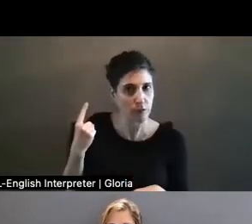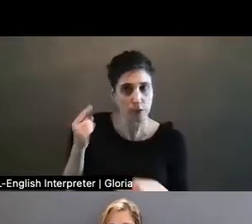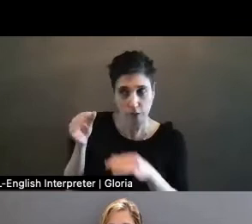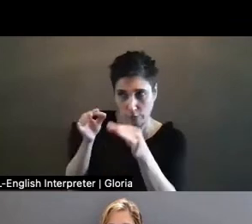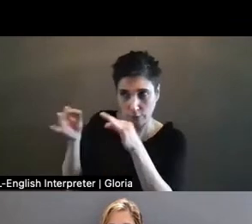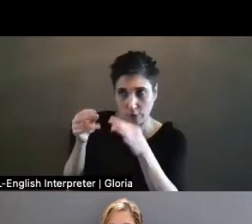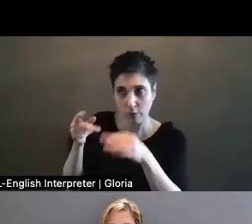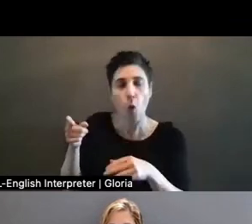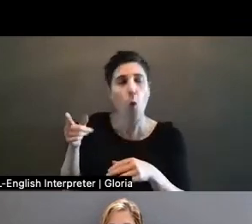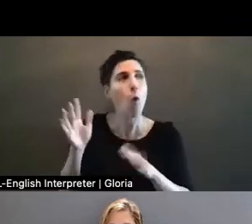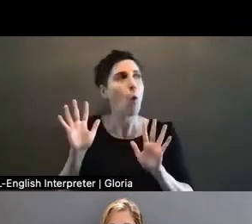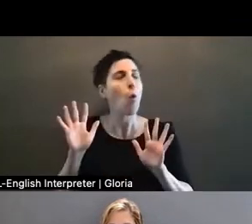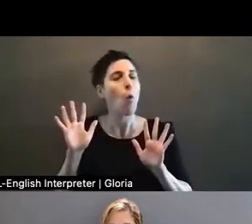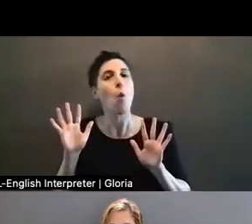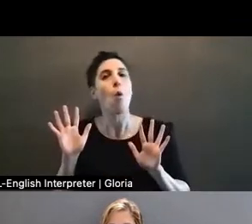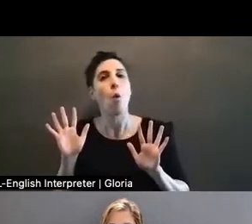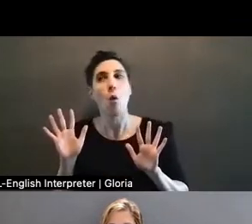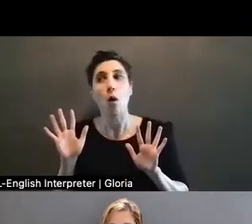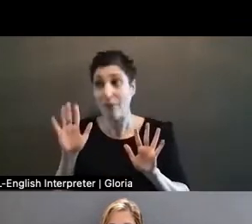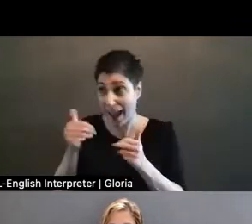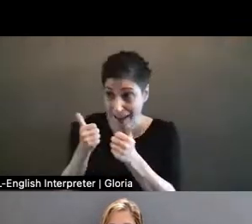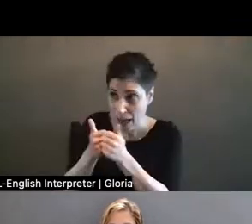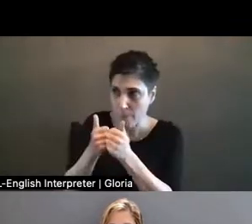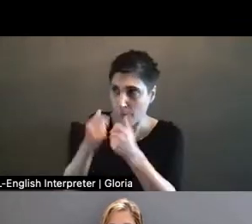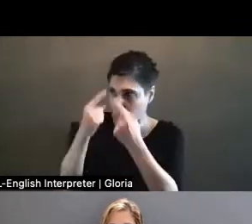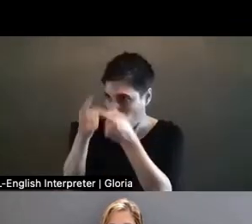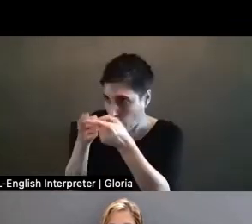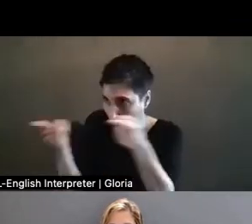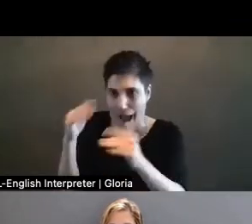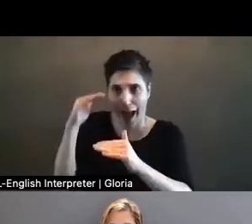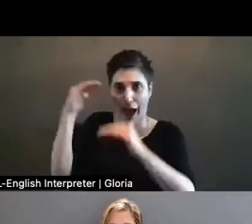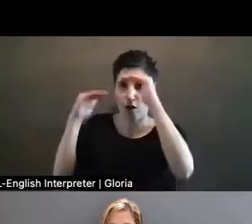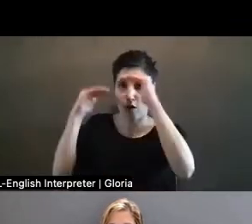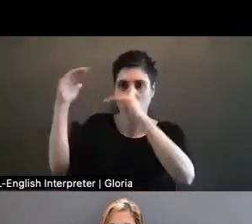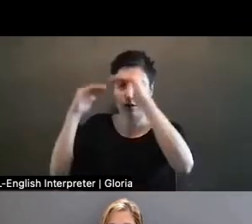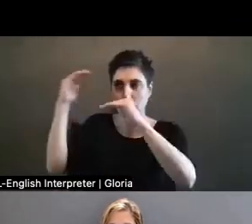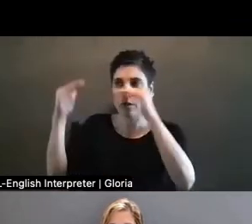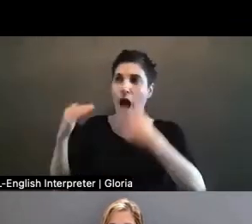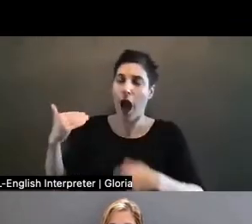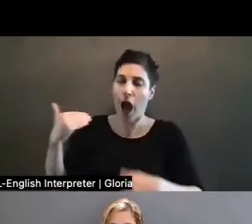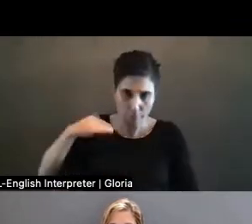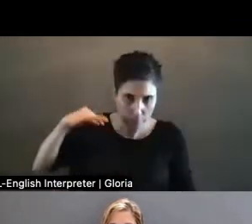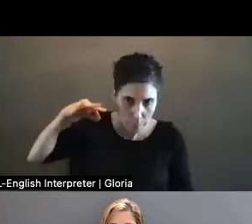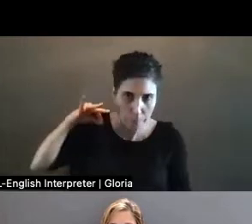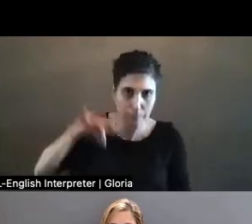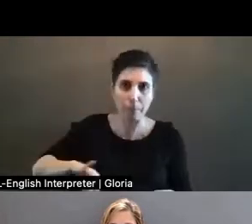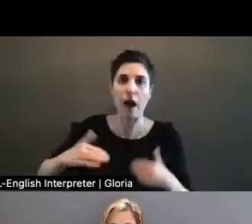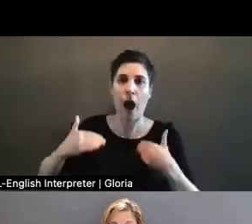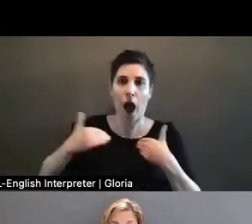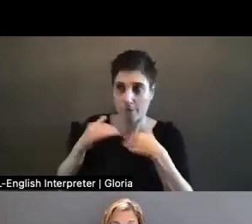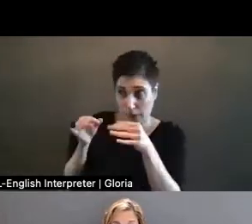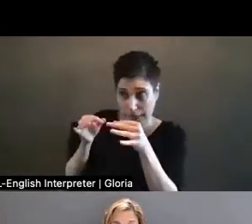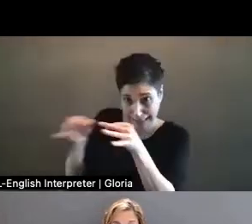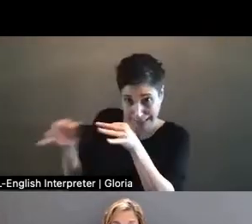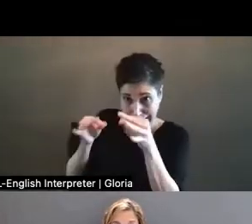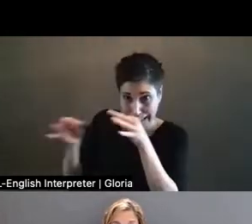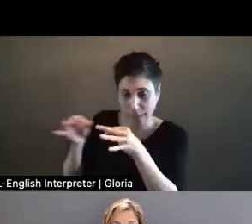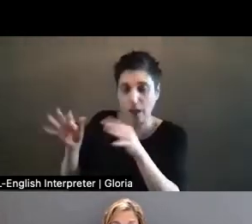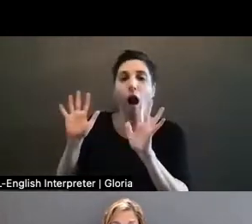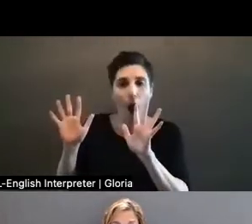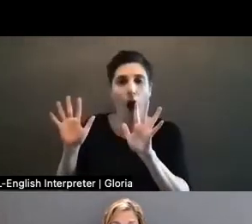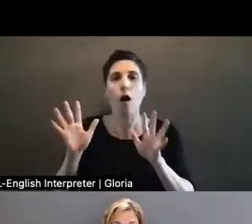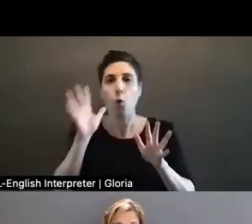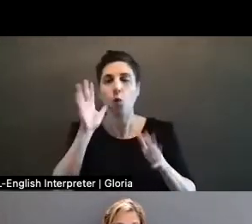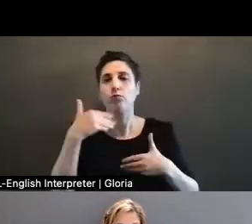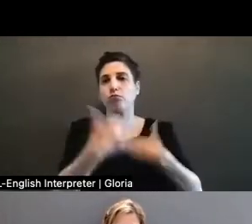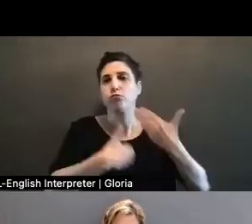that this is made for them and that this is a valuable activity. Again, if you don't have the buy-in,